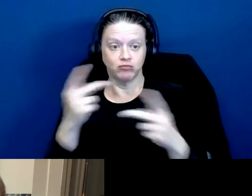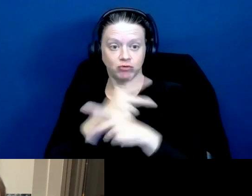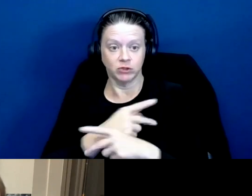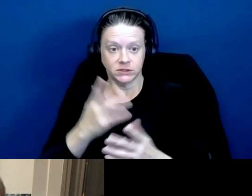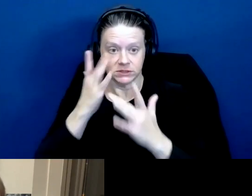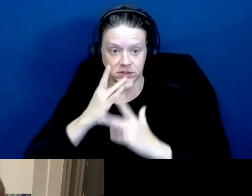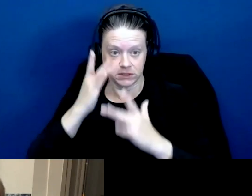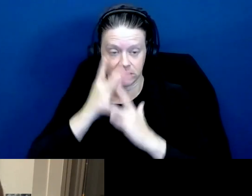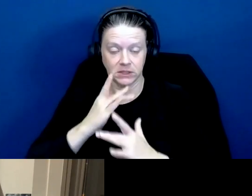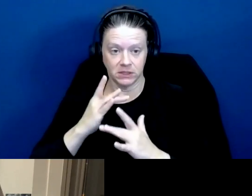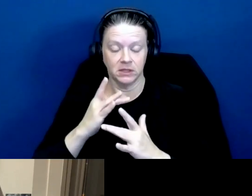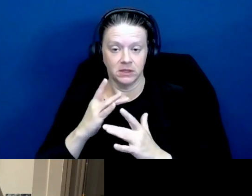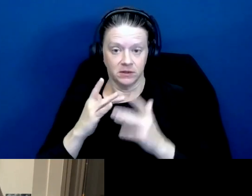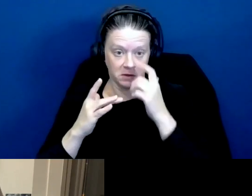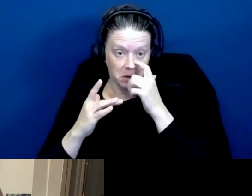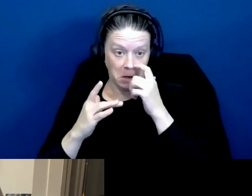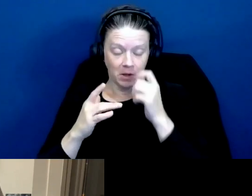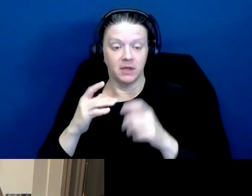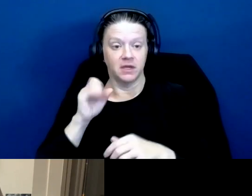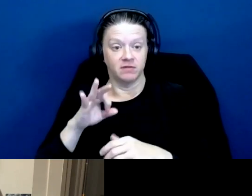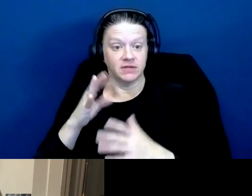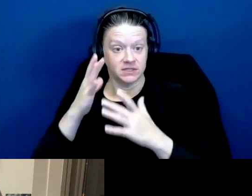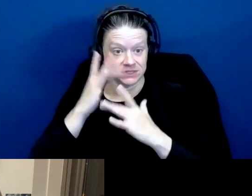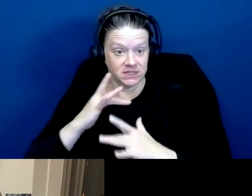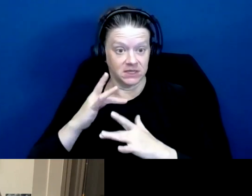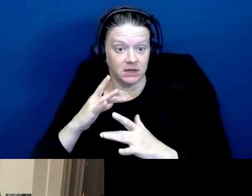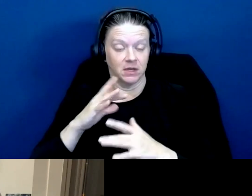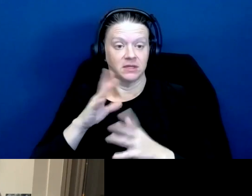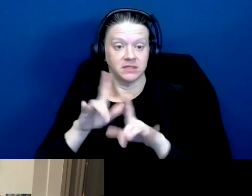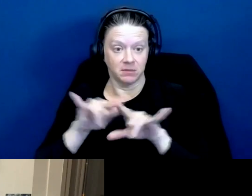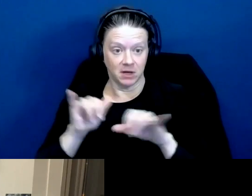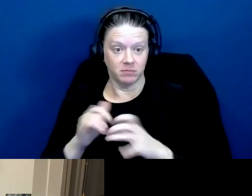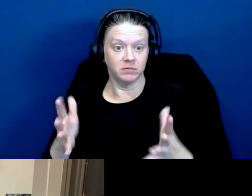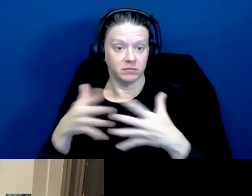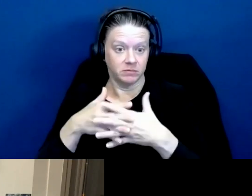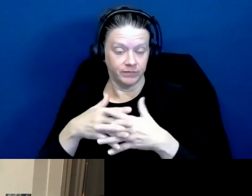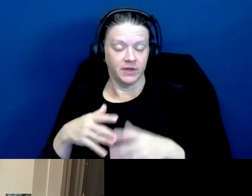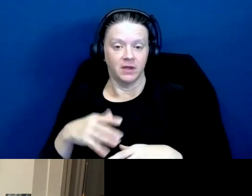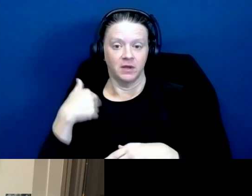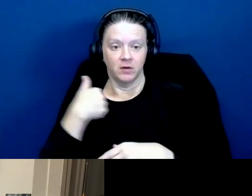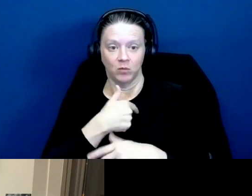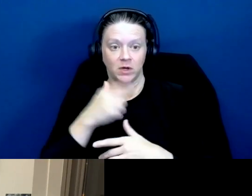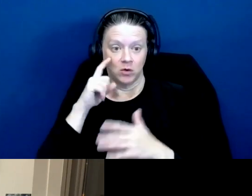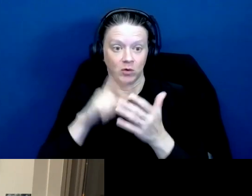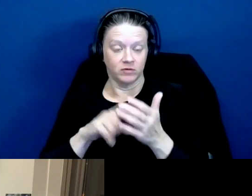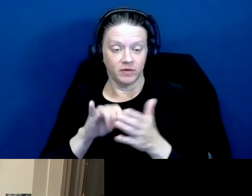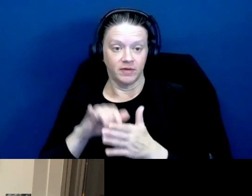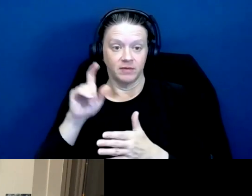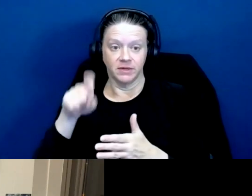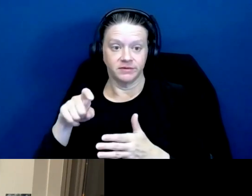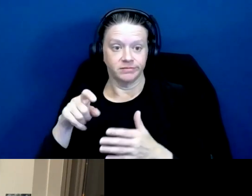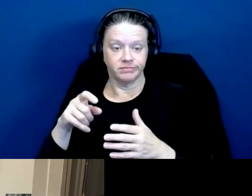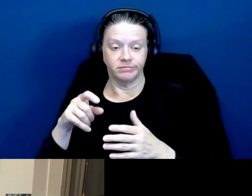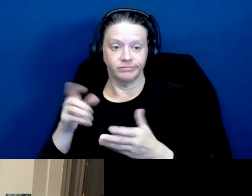to need ICU and a ventilator. And these are things we see in healthcare, including